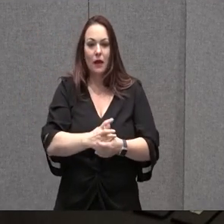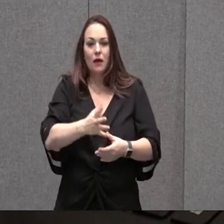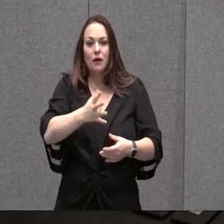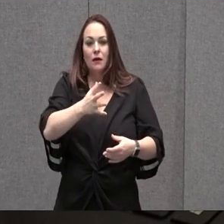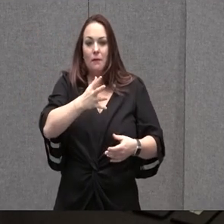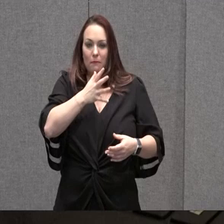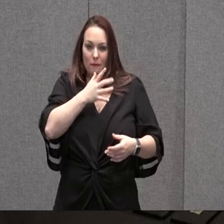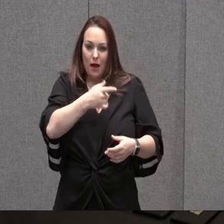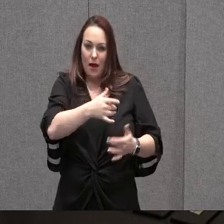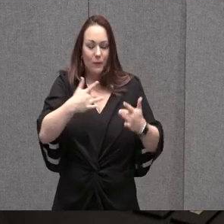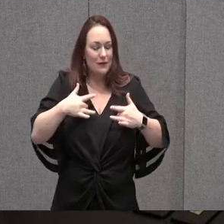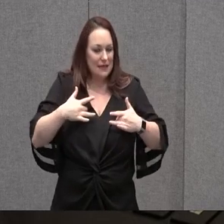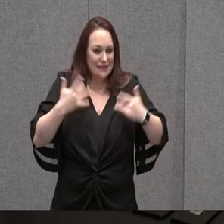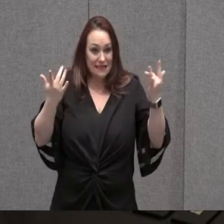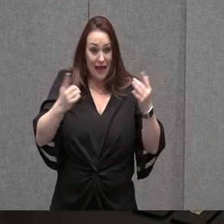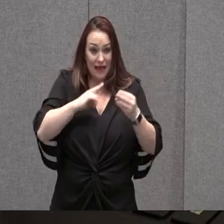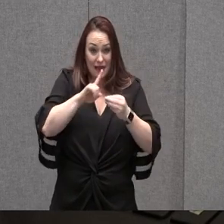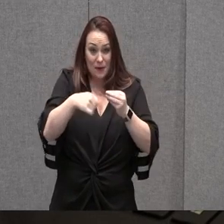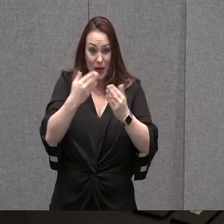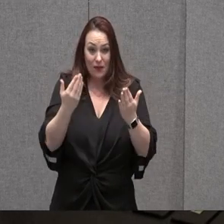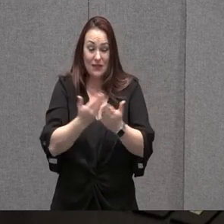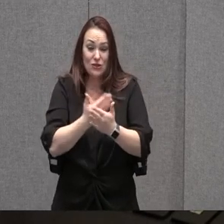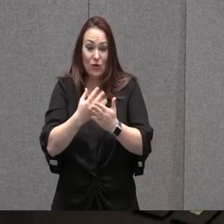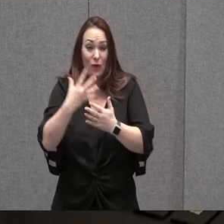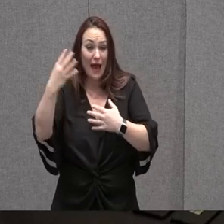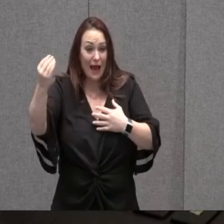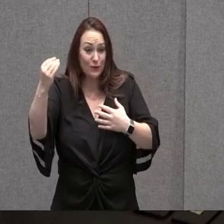Mom was excited about the new outdoor garden.